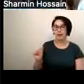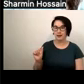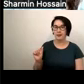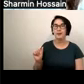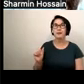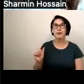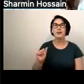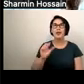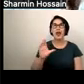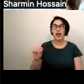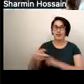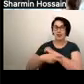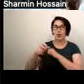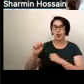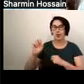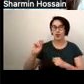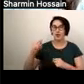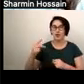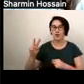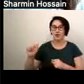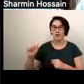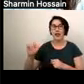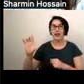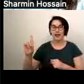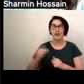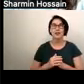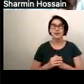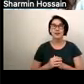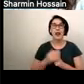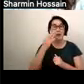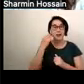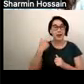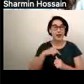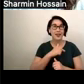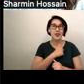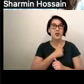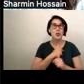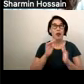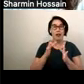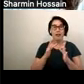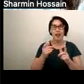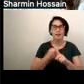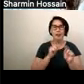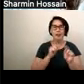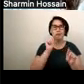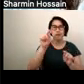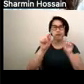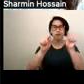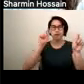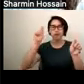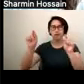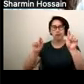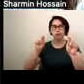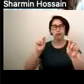Tongva land. But because we're online and joining from different places, let's consider the legacy of